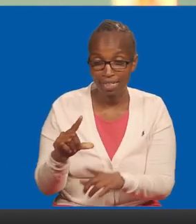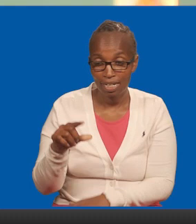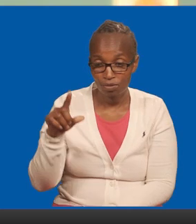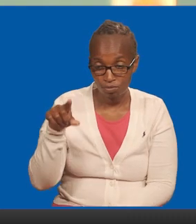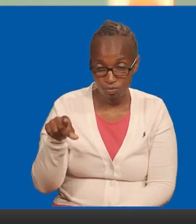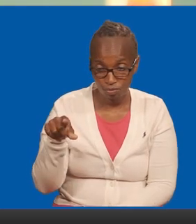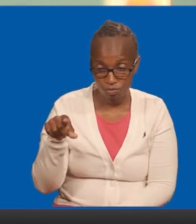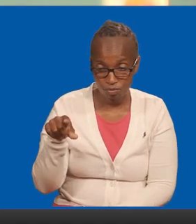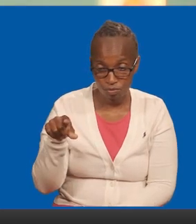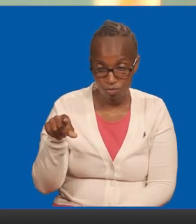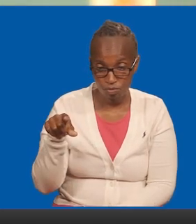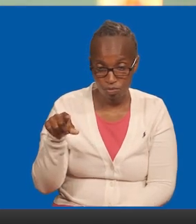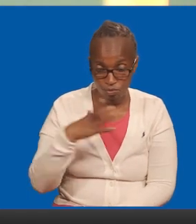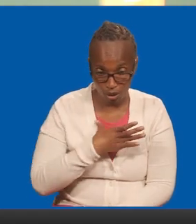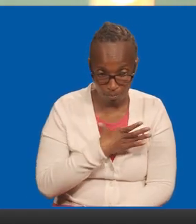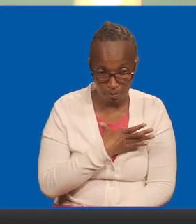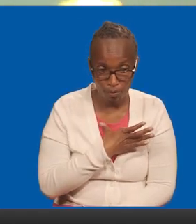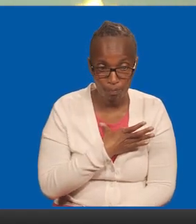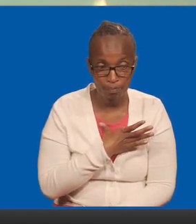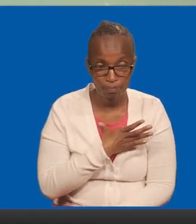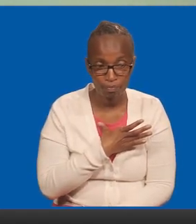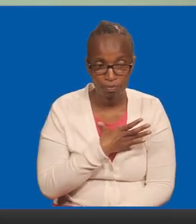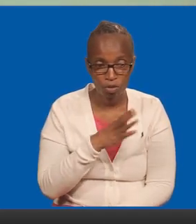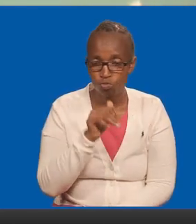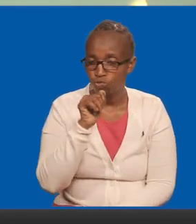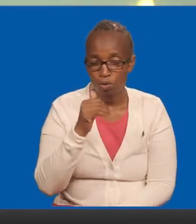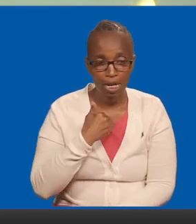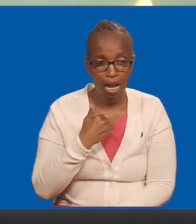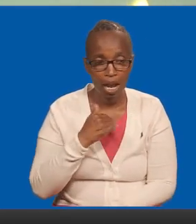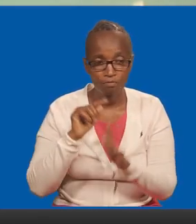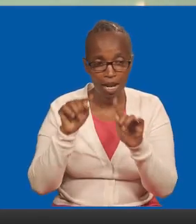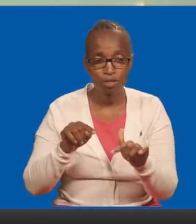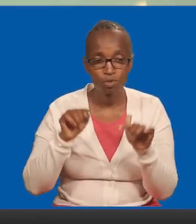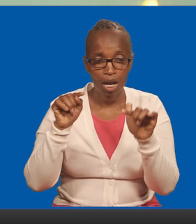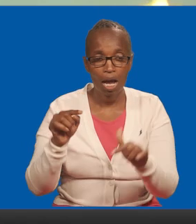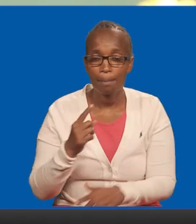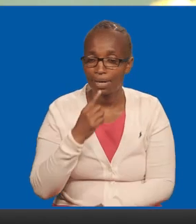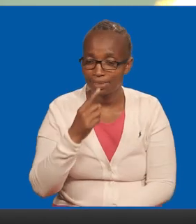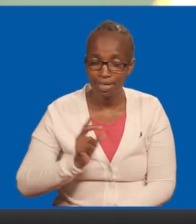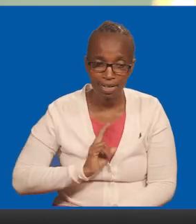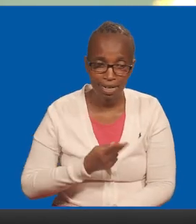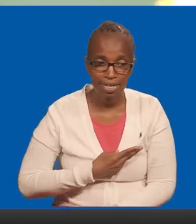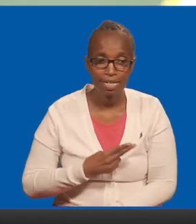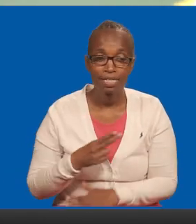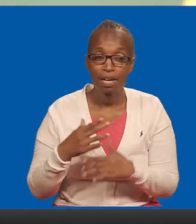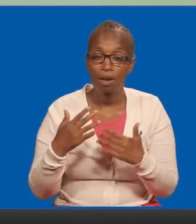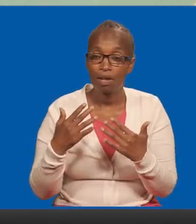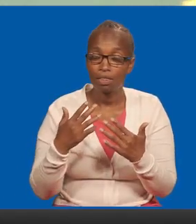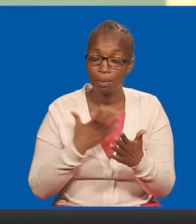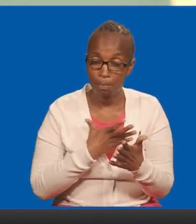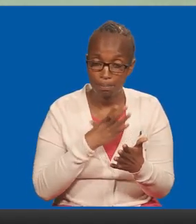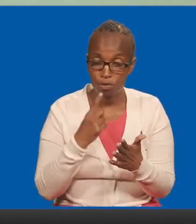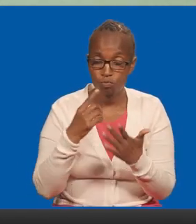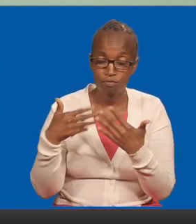Instead of just coming out and tell us where the money is for those people who lost their property